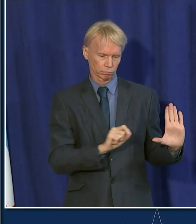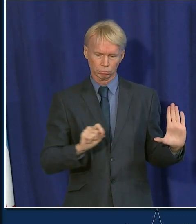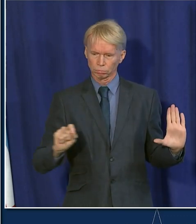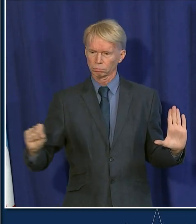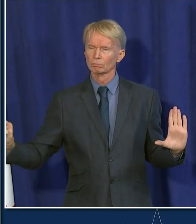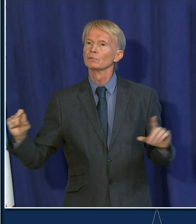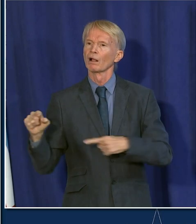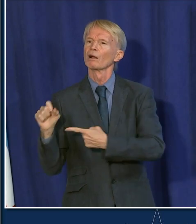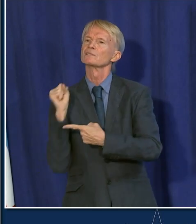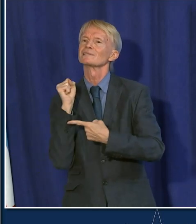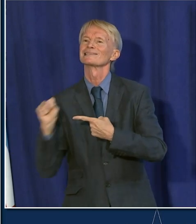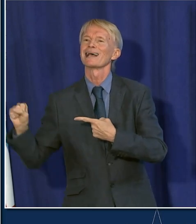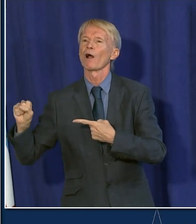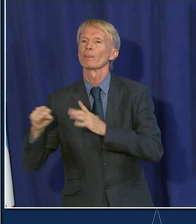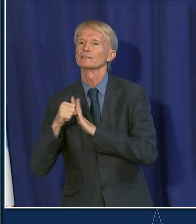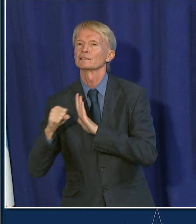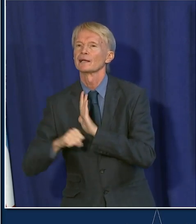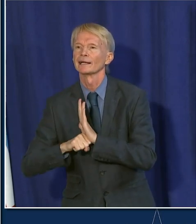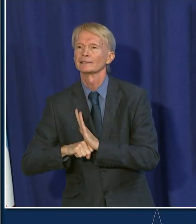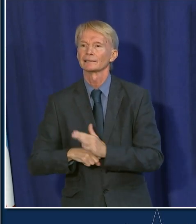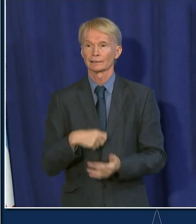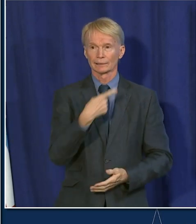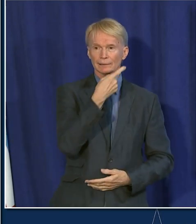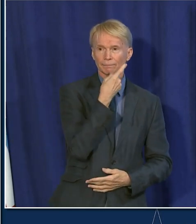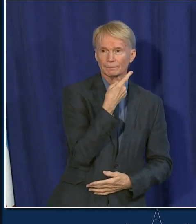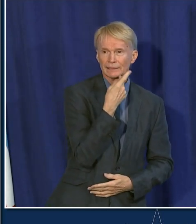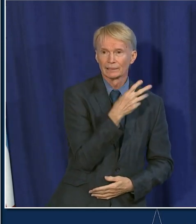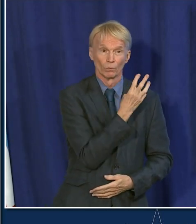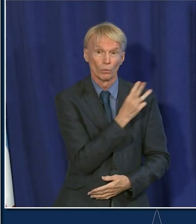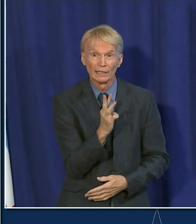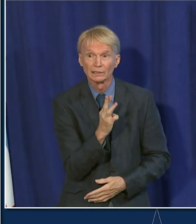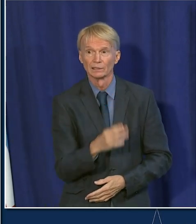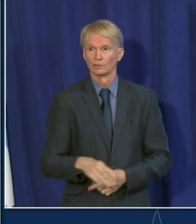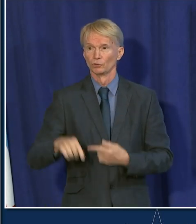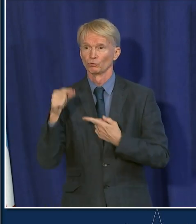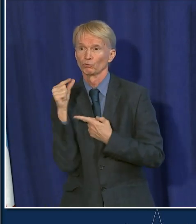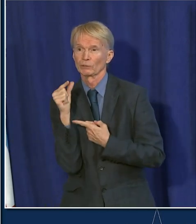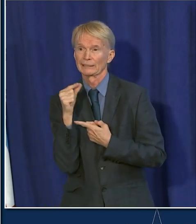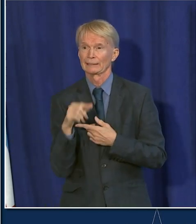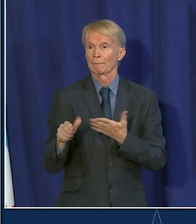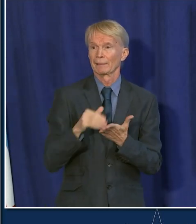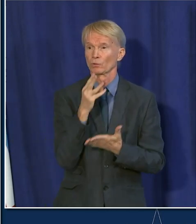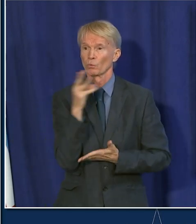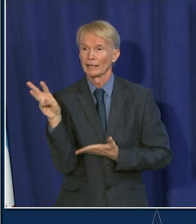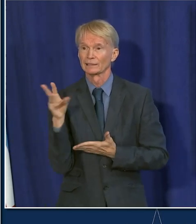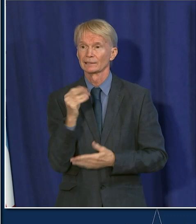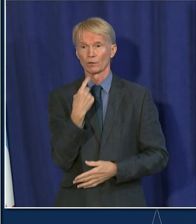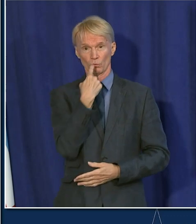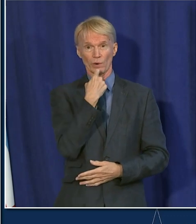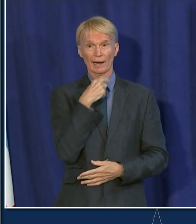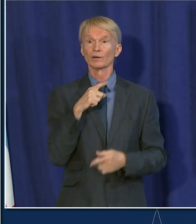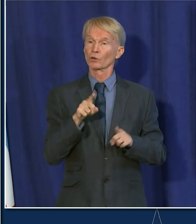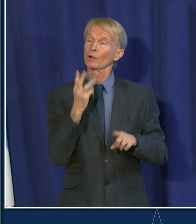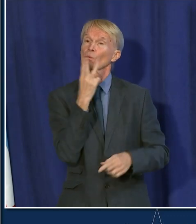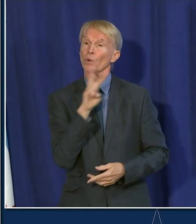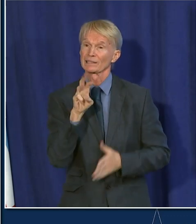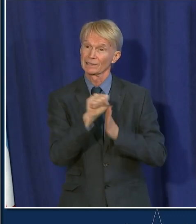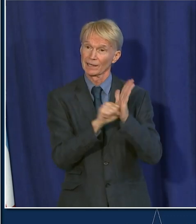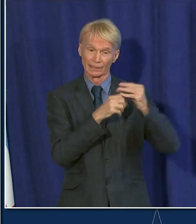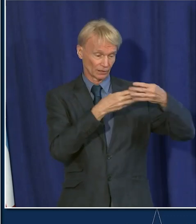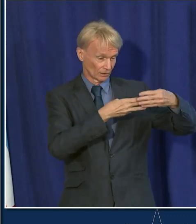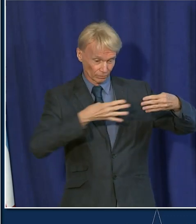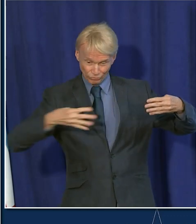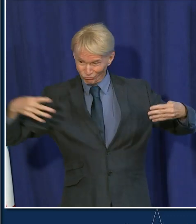south, and then in pink in the west, in green in the Midwest, and in red in the west. And the reason that we are